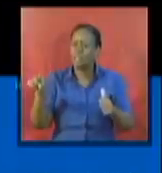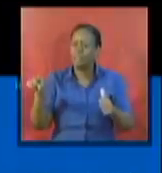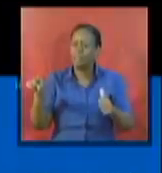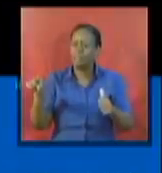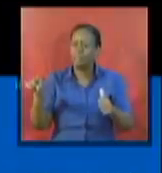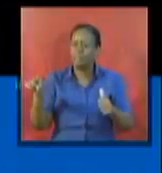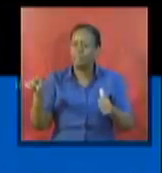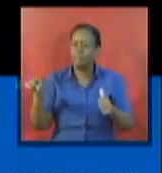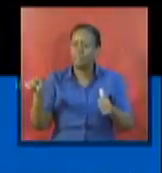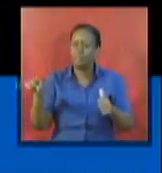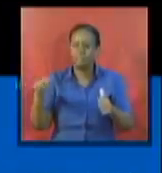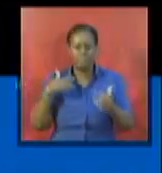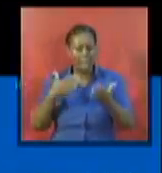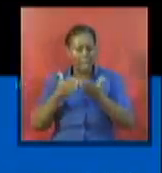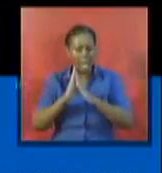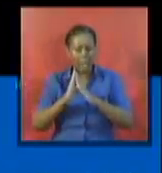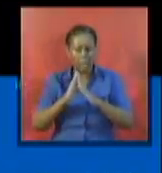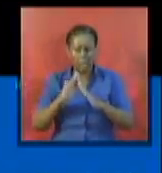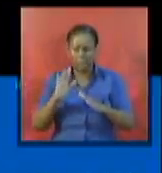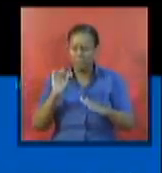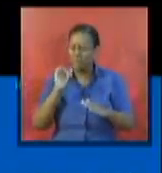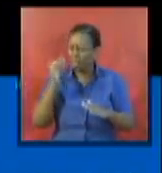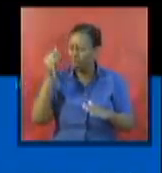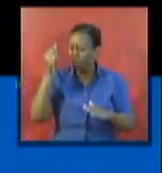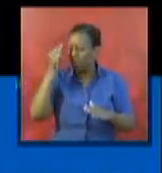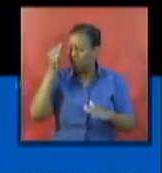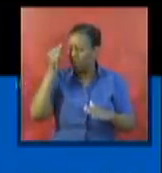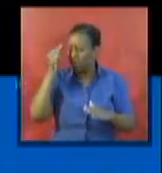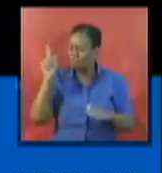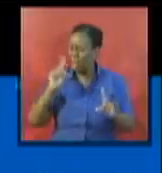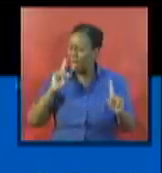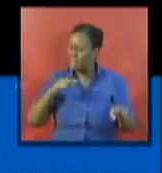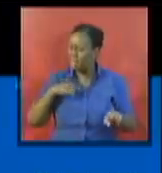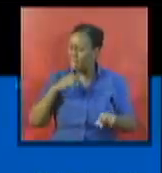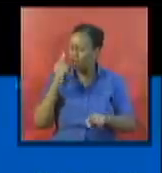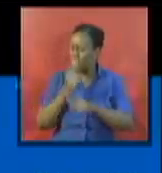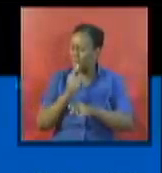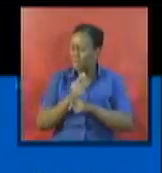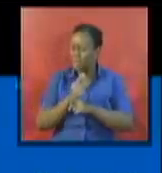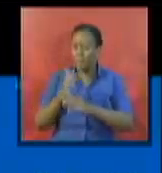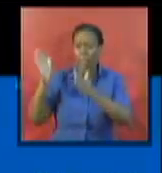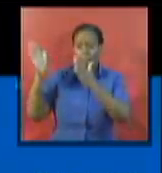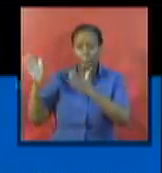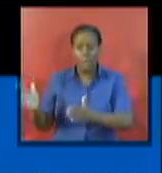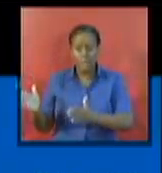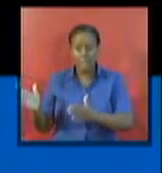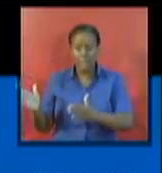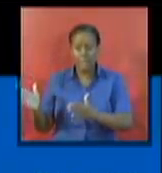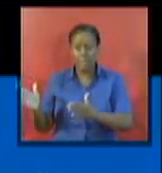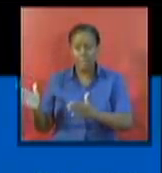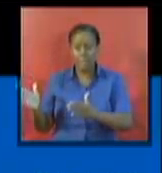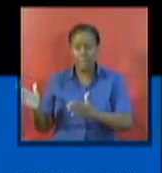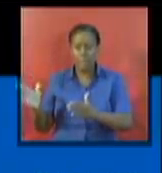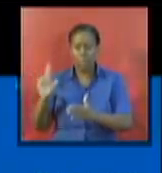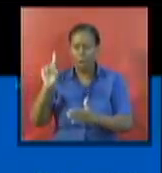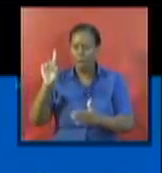proper answer about patient 139. Can you give me some detail when, if not today, sometime, when the person,